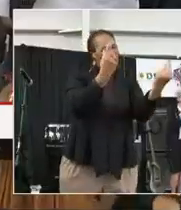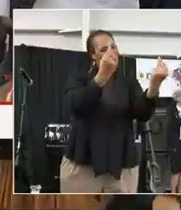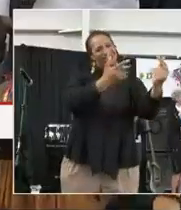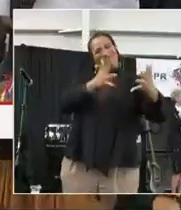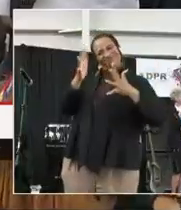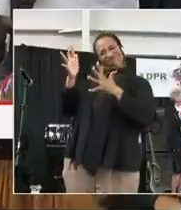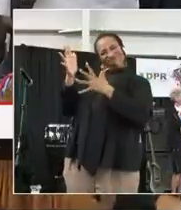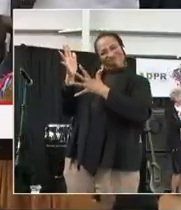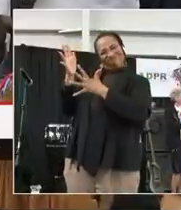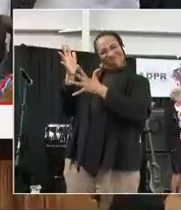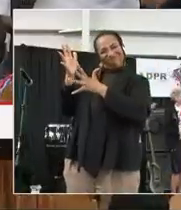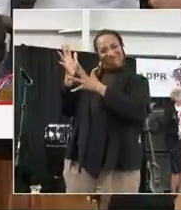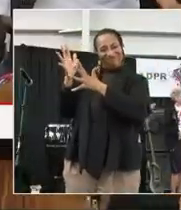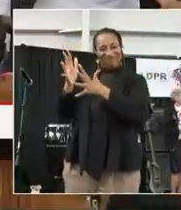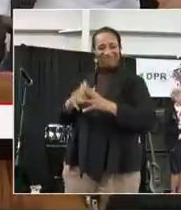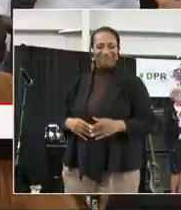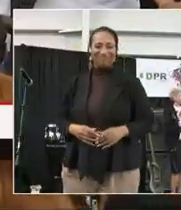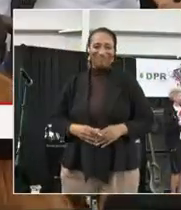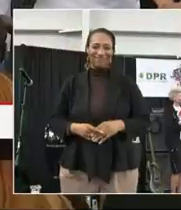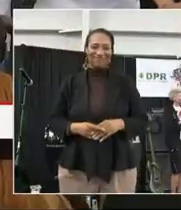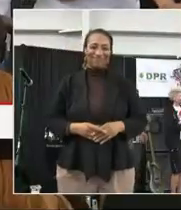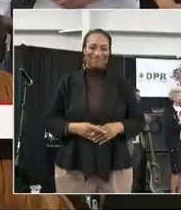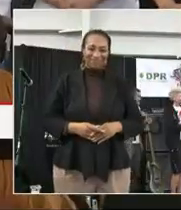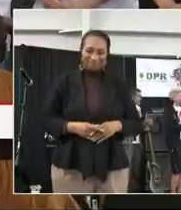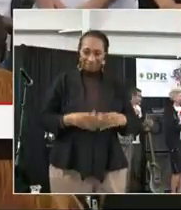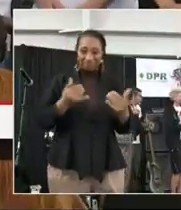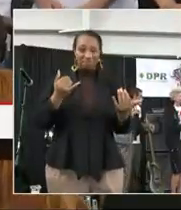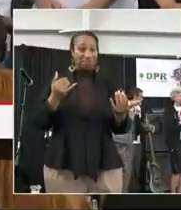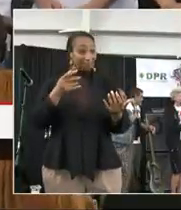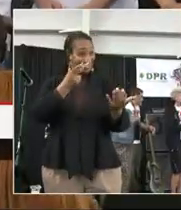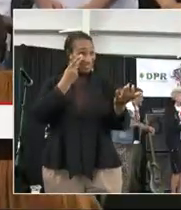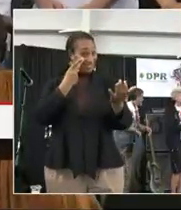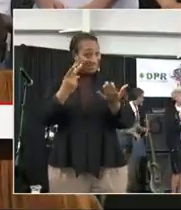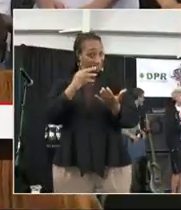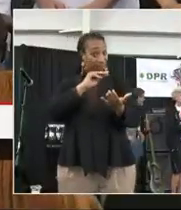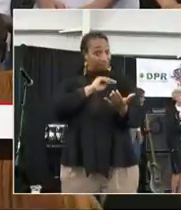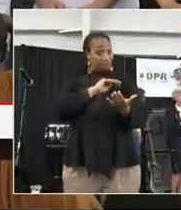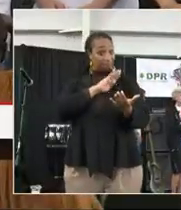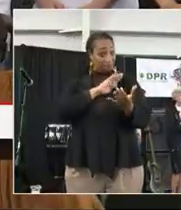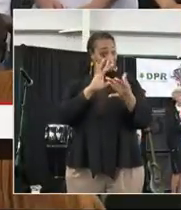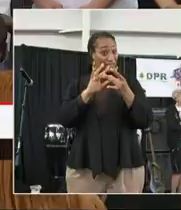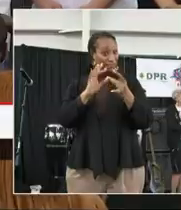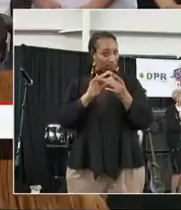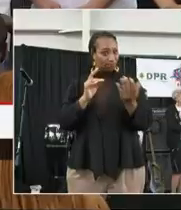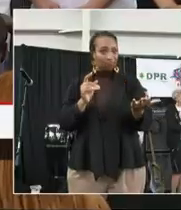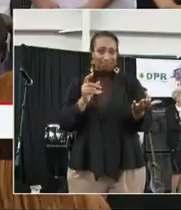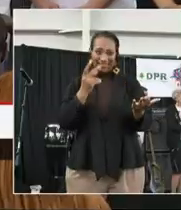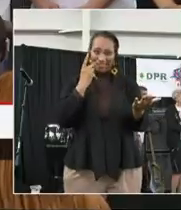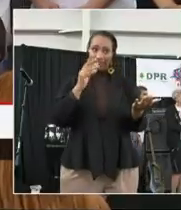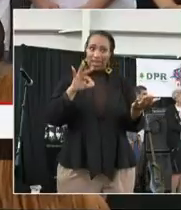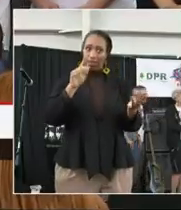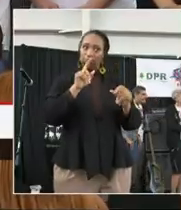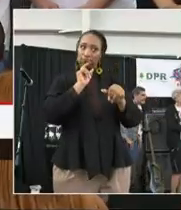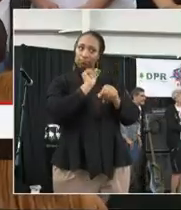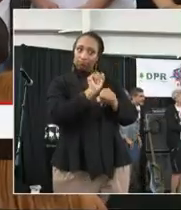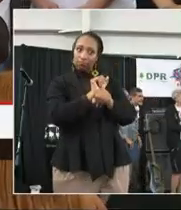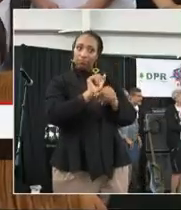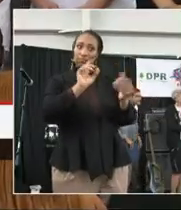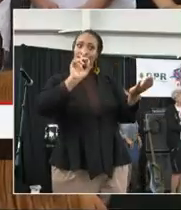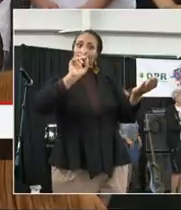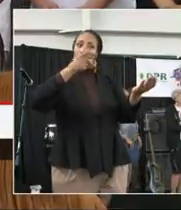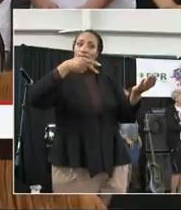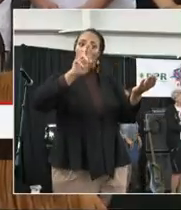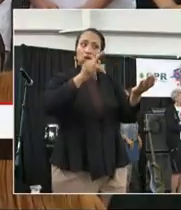Now, you heard her say that we found out today that D.C. Parks and Recreation, or D.C. was named the #1 park system in